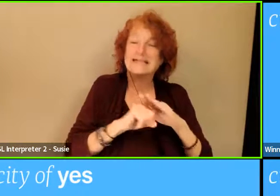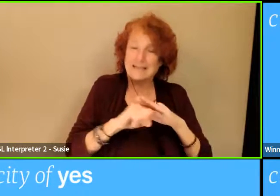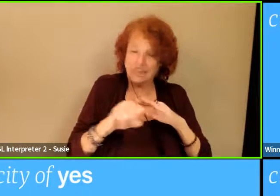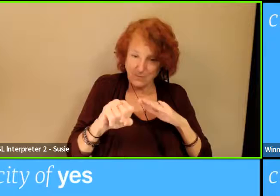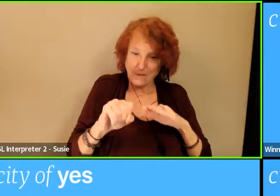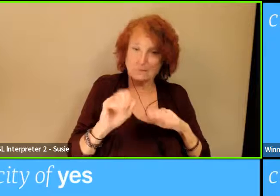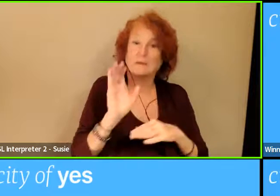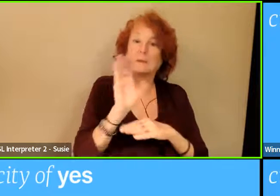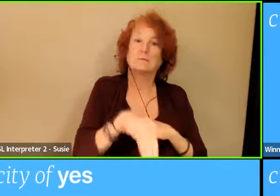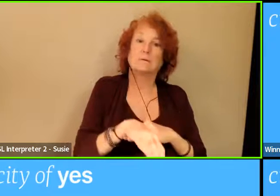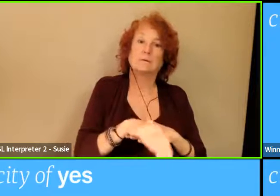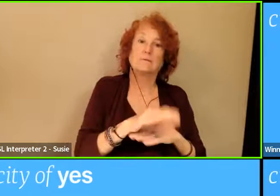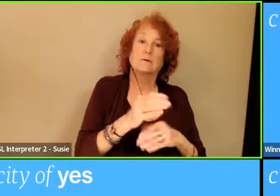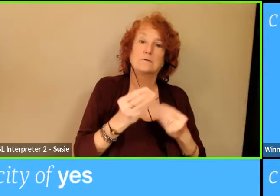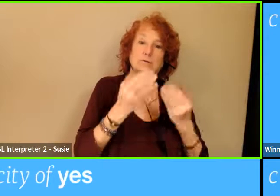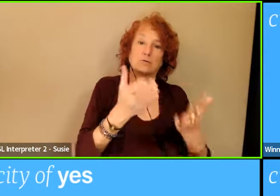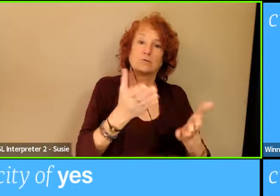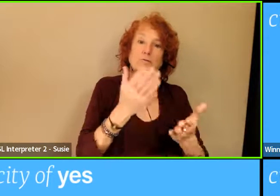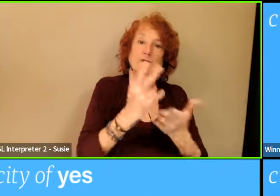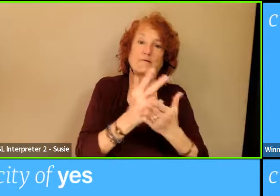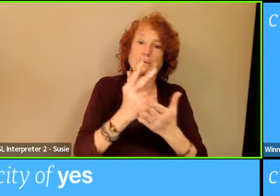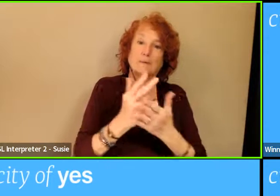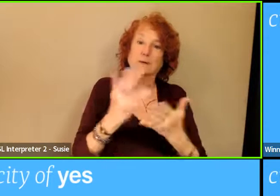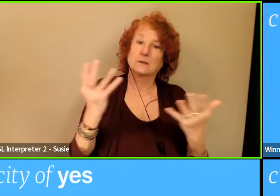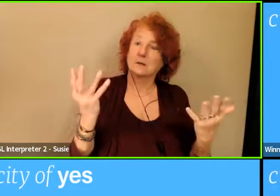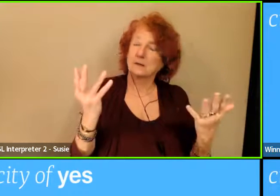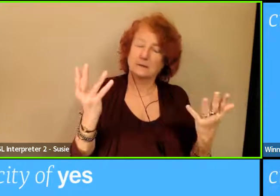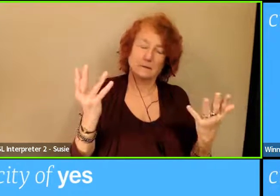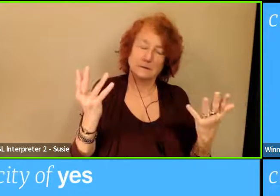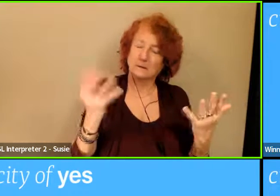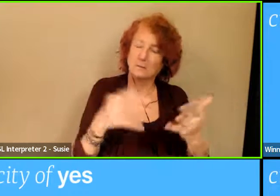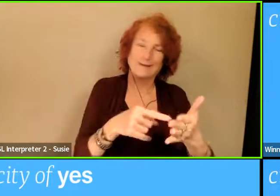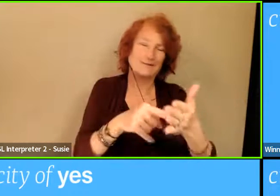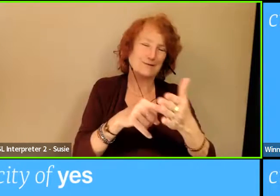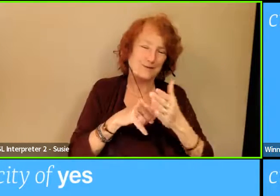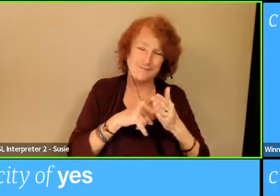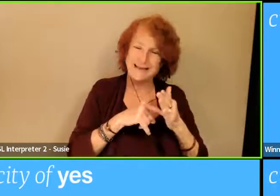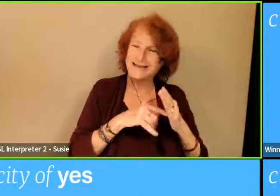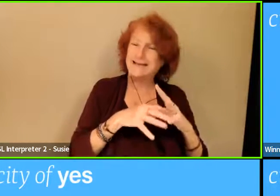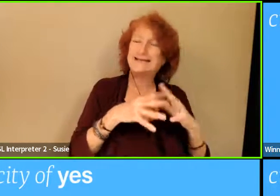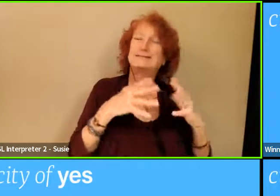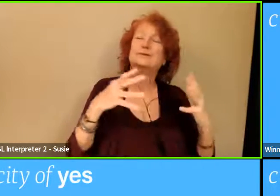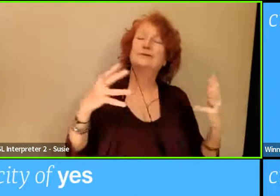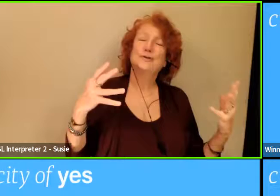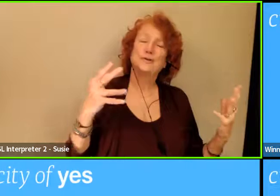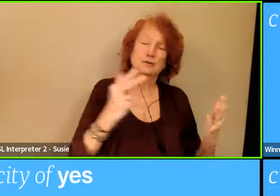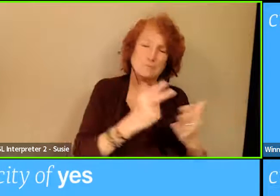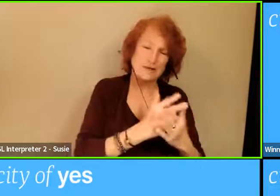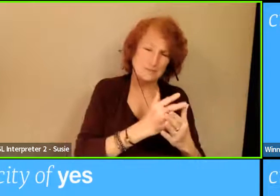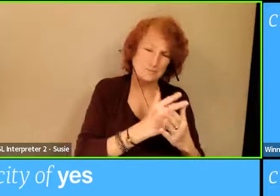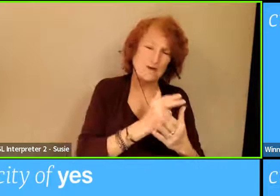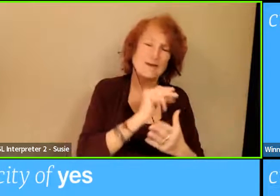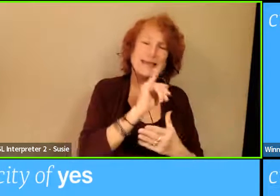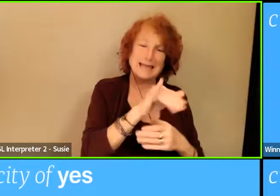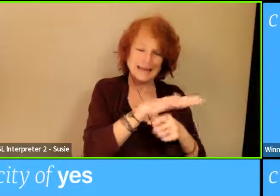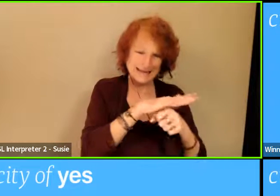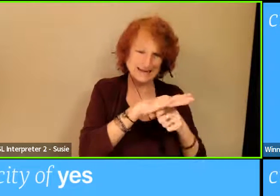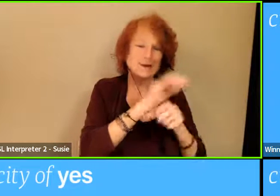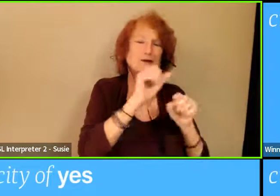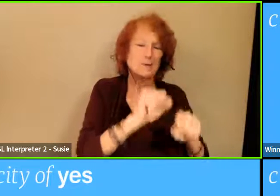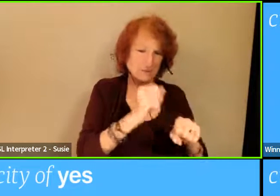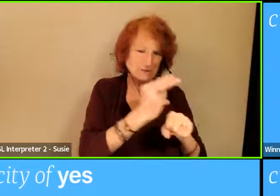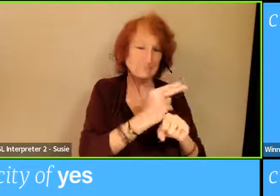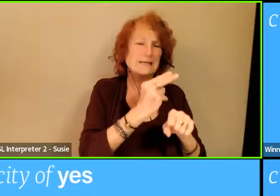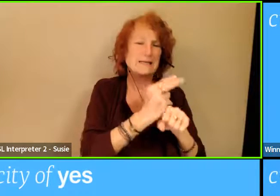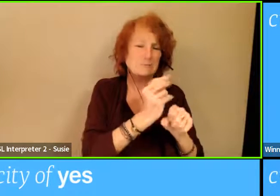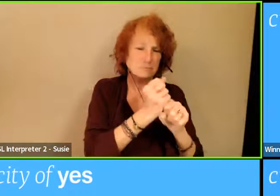examples, real world examples in New York City where we are over mandating a parking supply, which could very well have been used towards producing more housing. So thank you